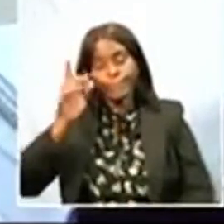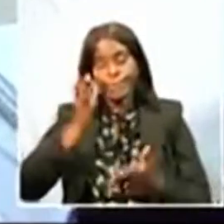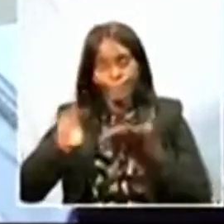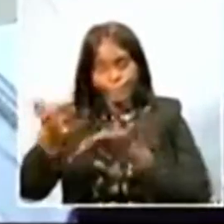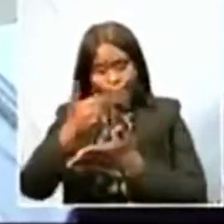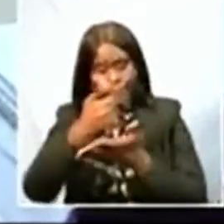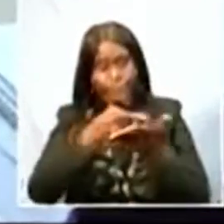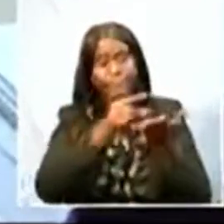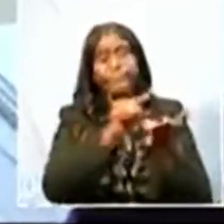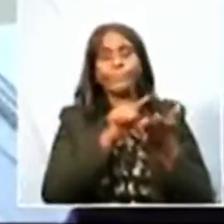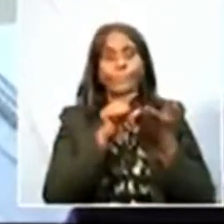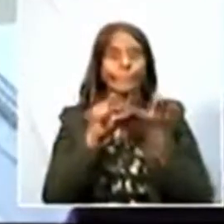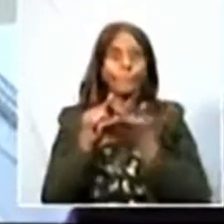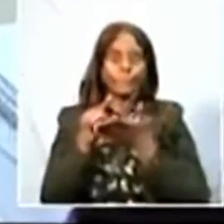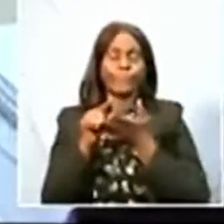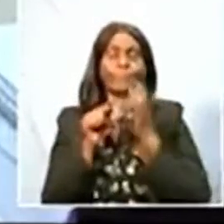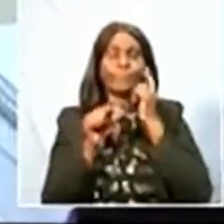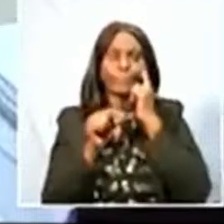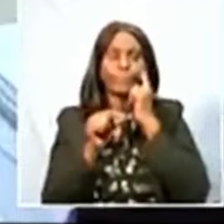these loans.